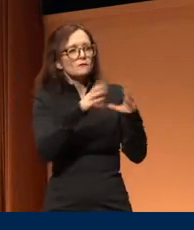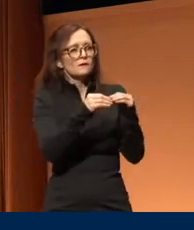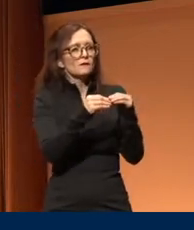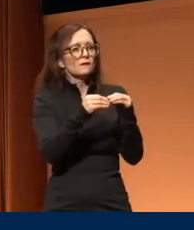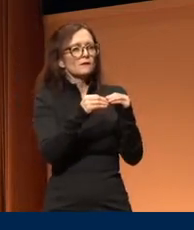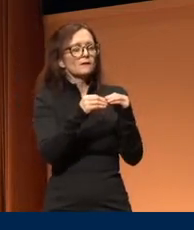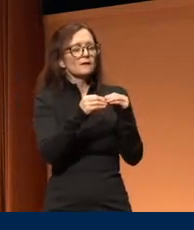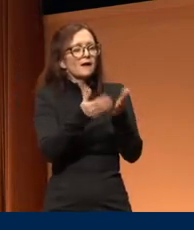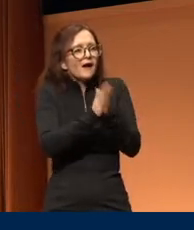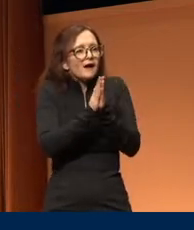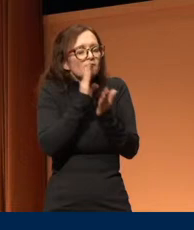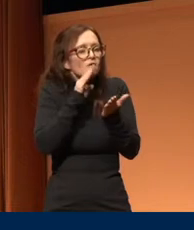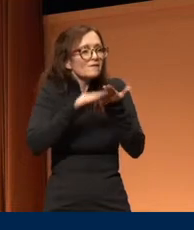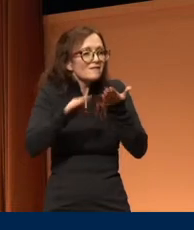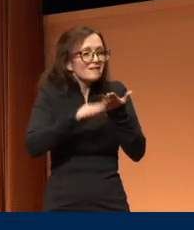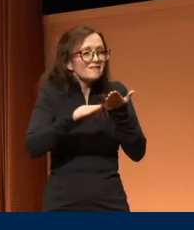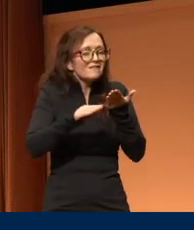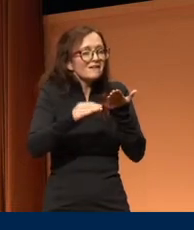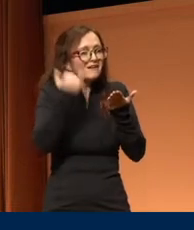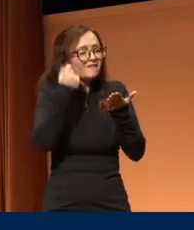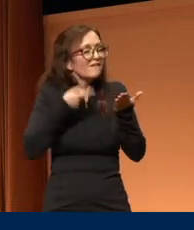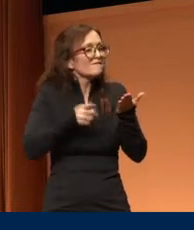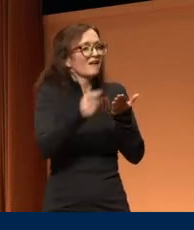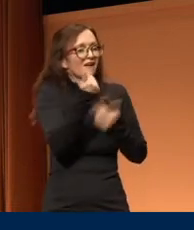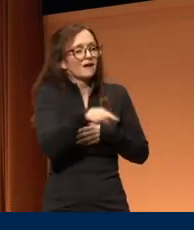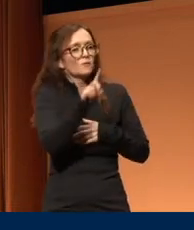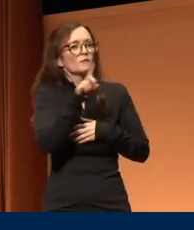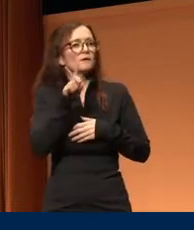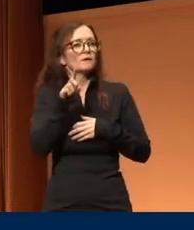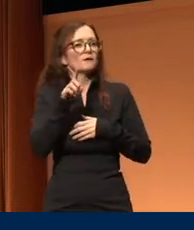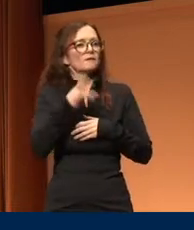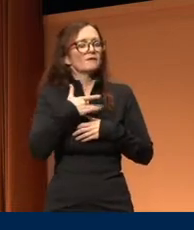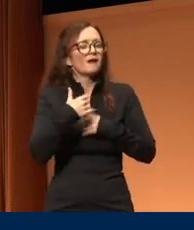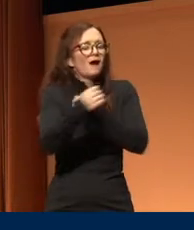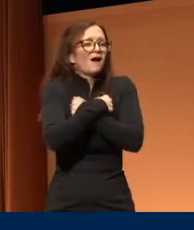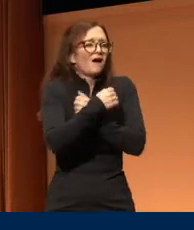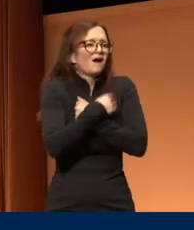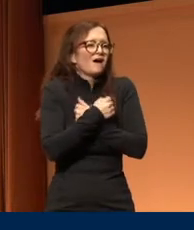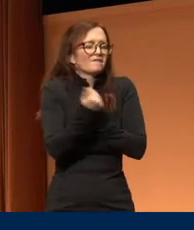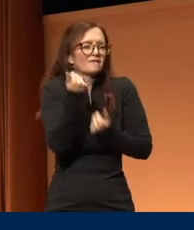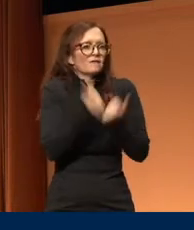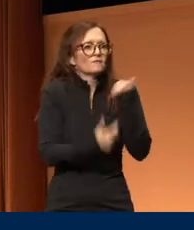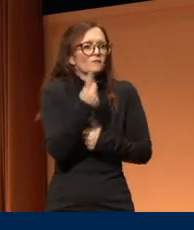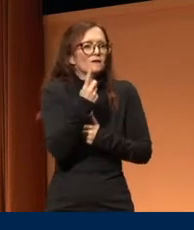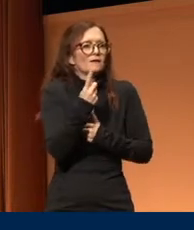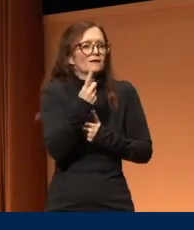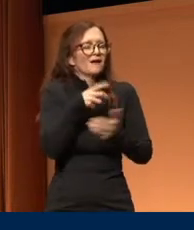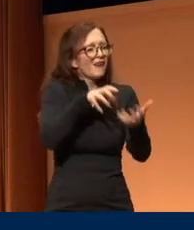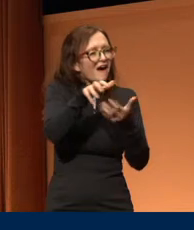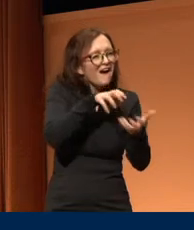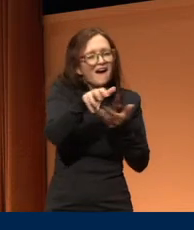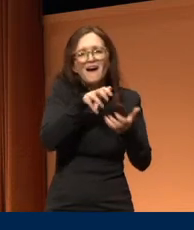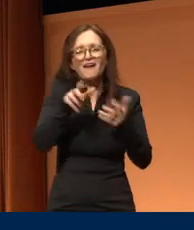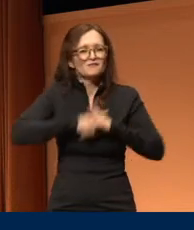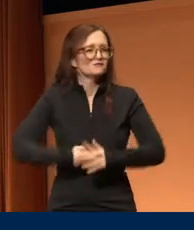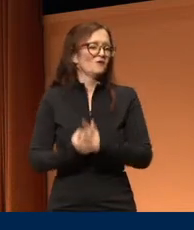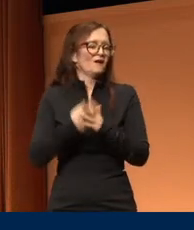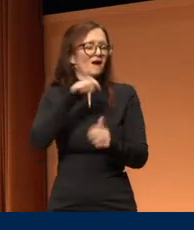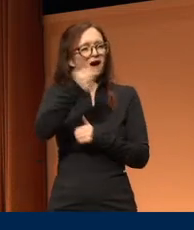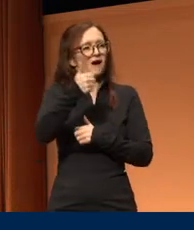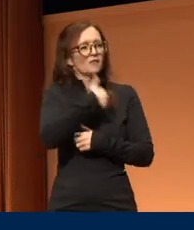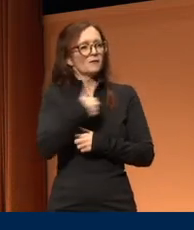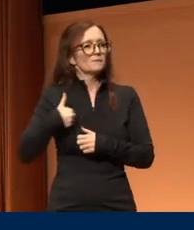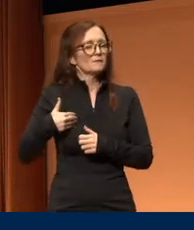ask for forgiveness if she had offended anyone, and in turn, she was forgiving everyone else. Laughter and applause ensued. Another